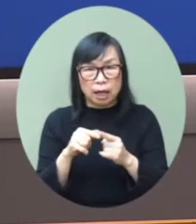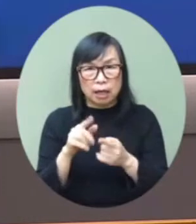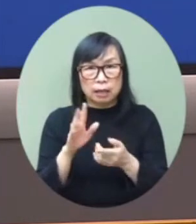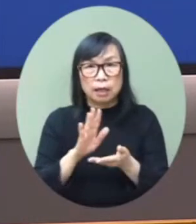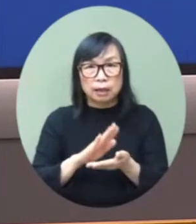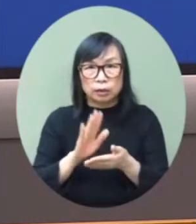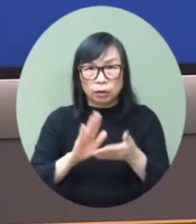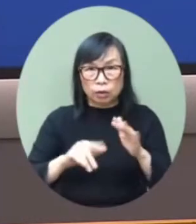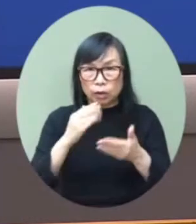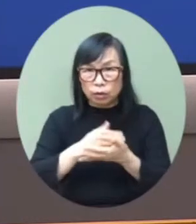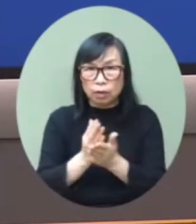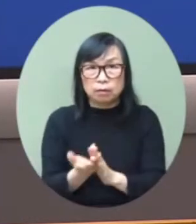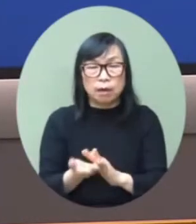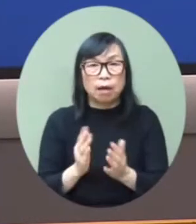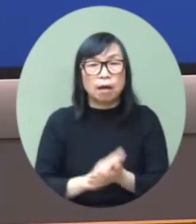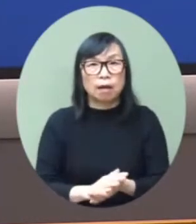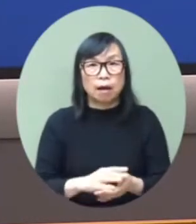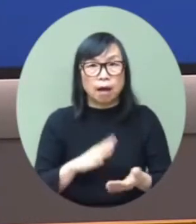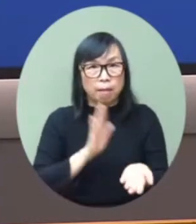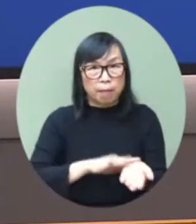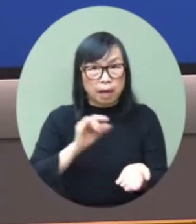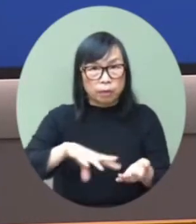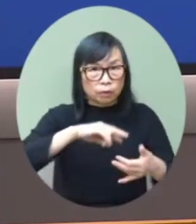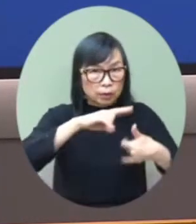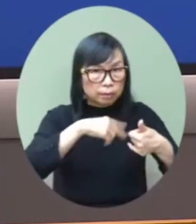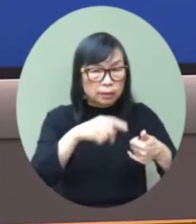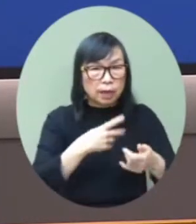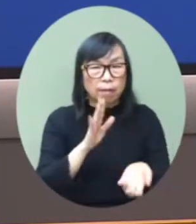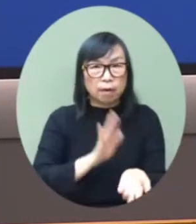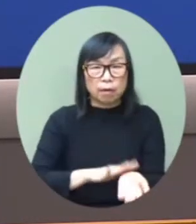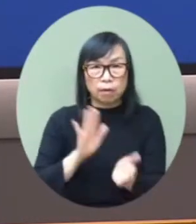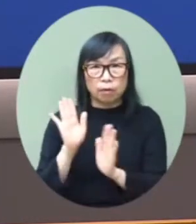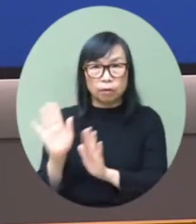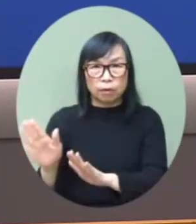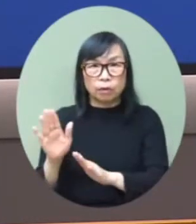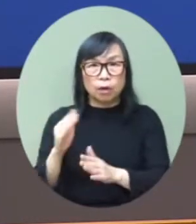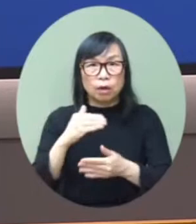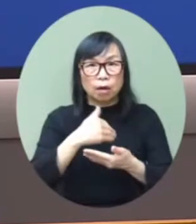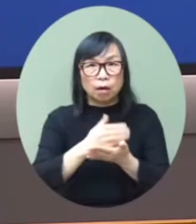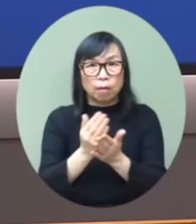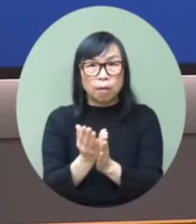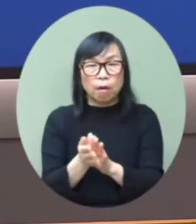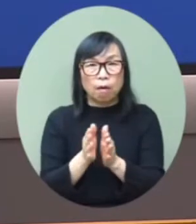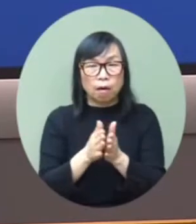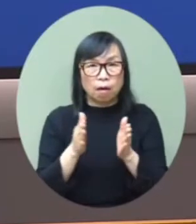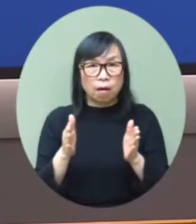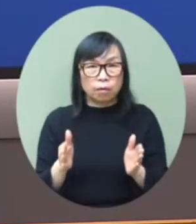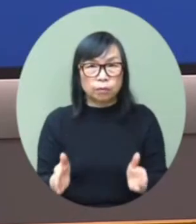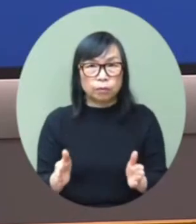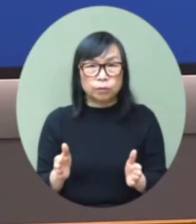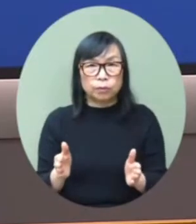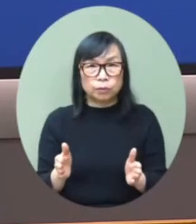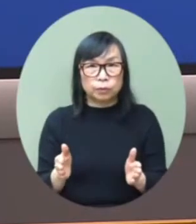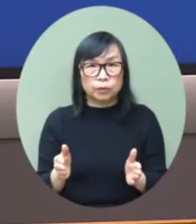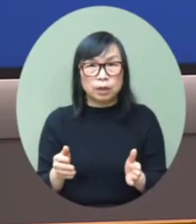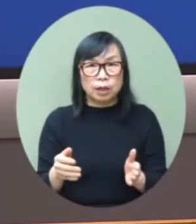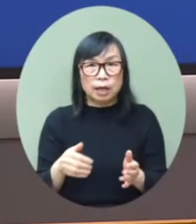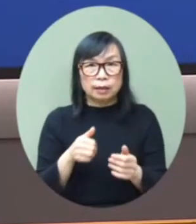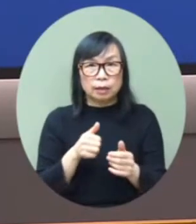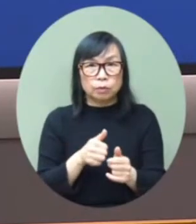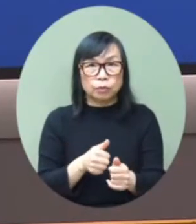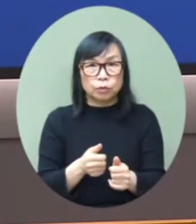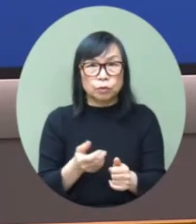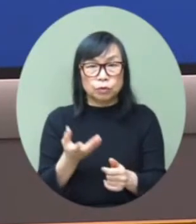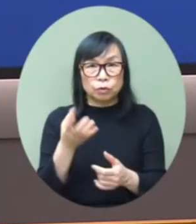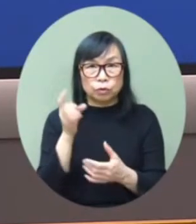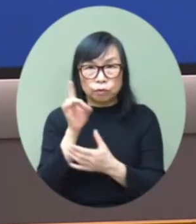as crematoriums in terms of assistance provided to grieving members. First, on testing. At